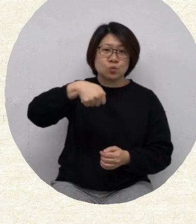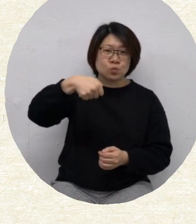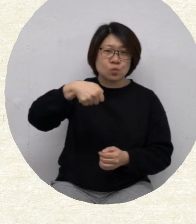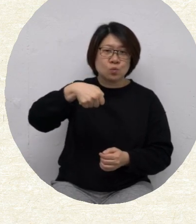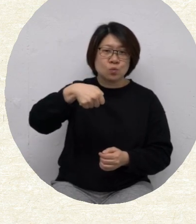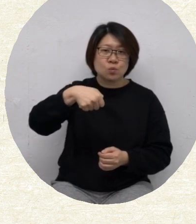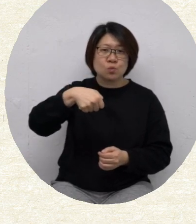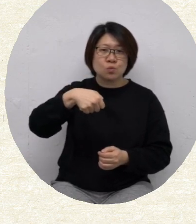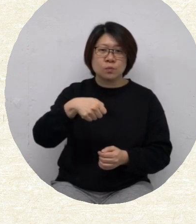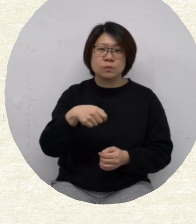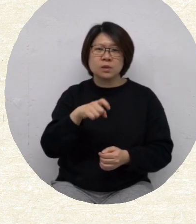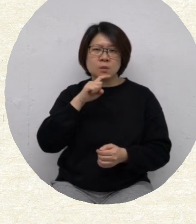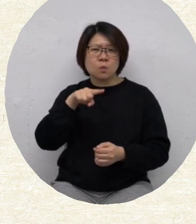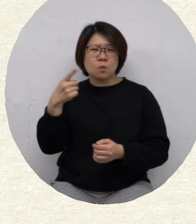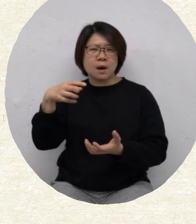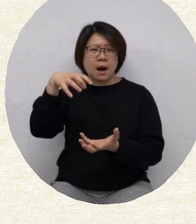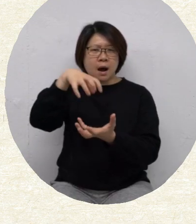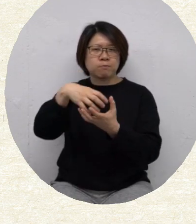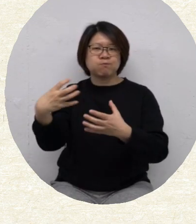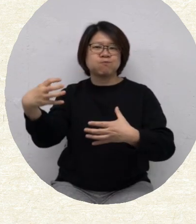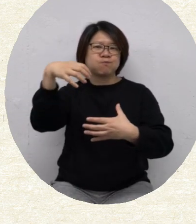the plastic bag.